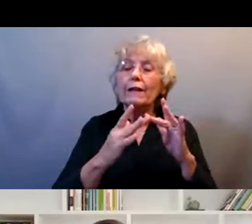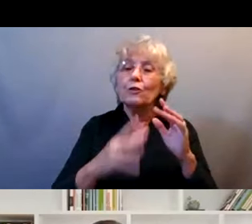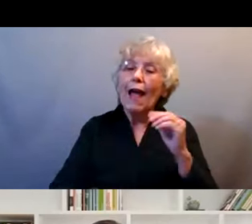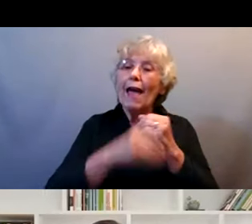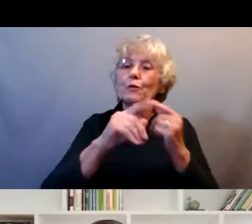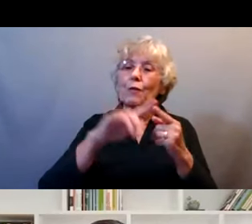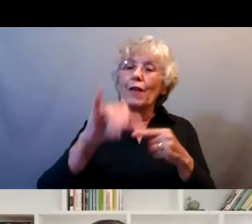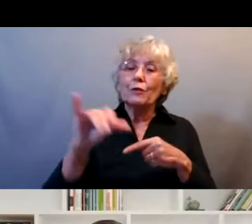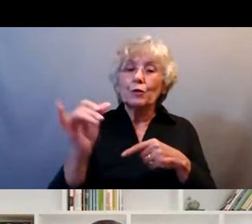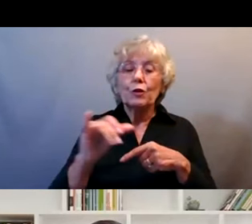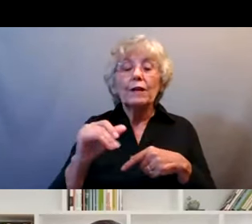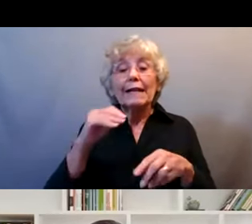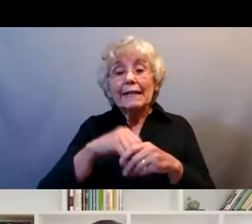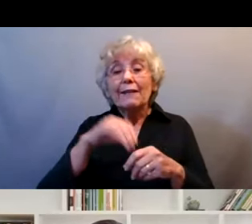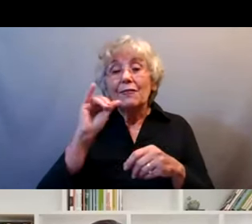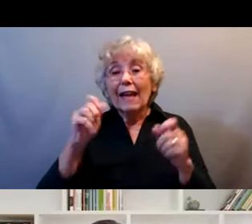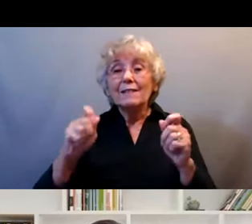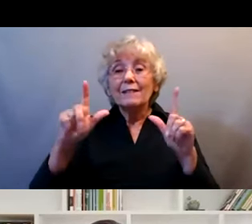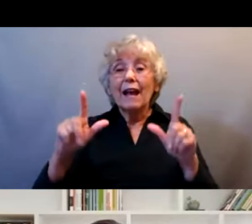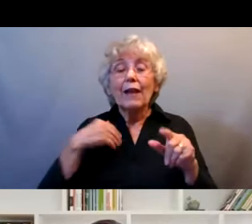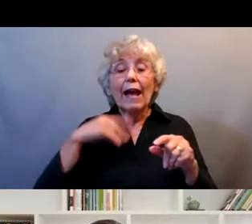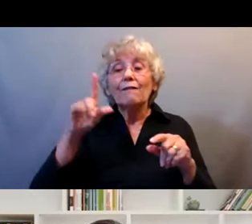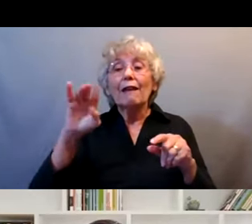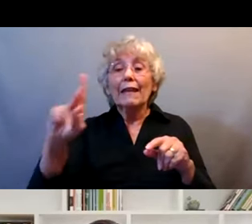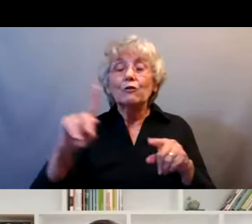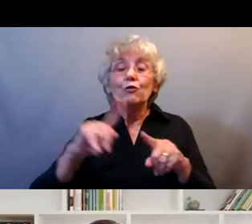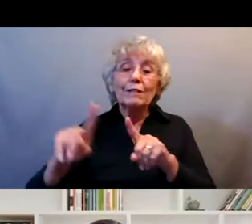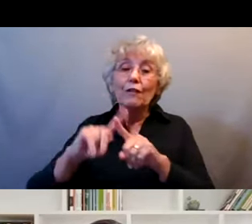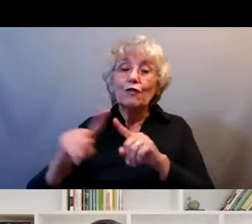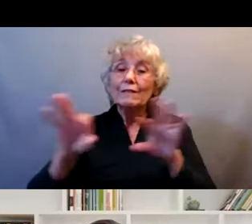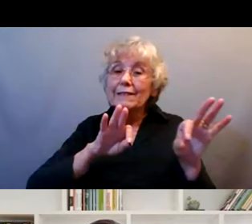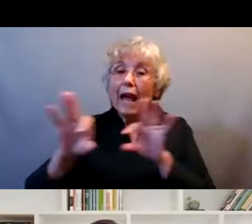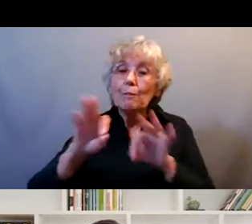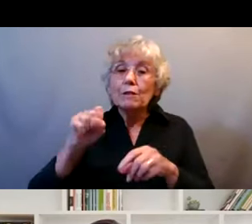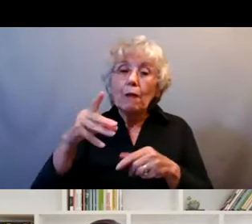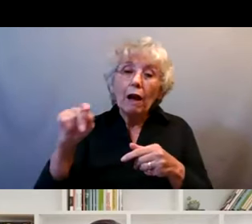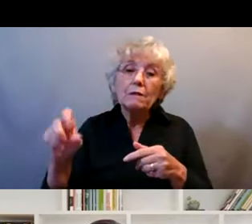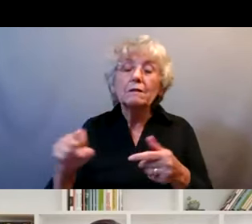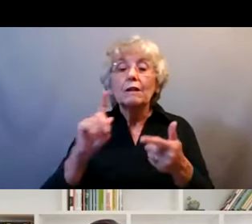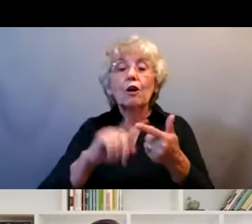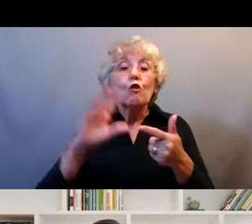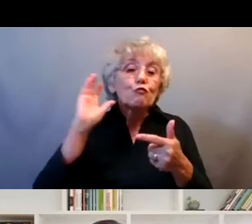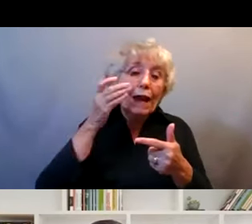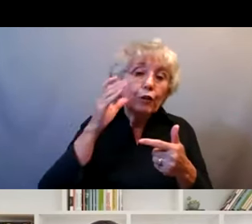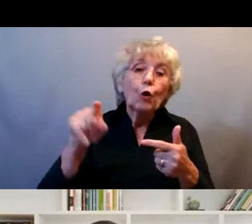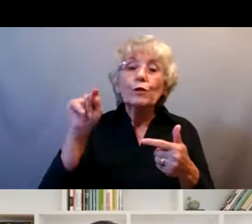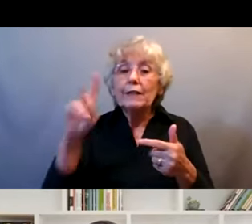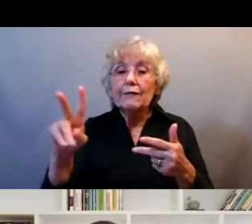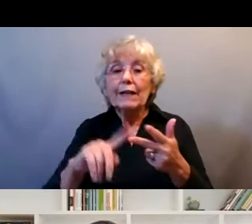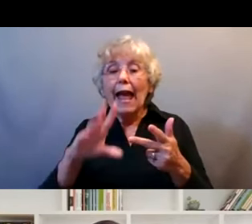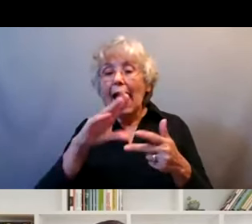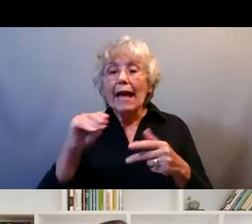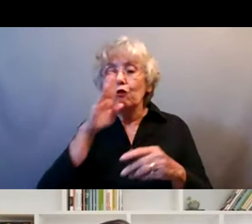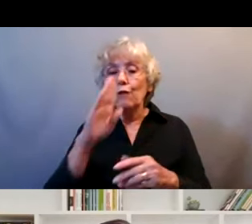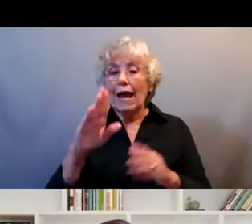this slide, there's actually links to different sample spots that you'll see. There's radio and TV spots, and also you see an image of the direct mail piece that